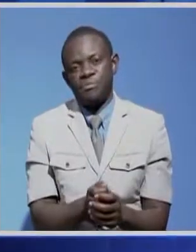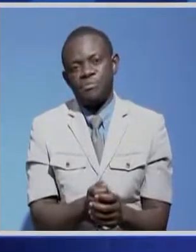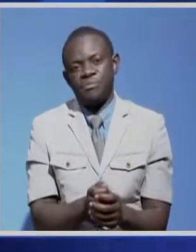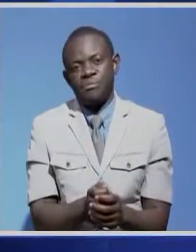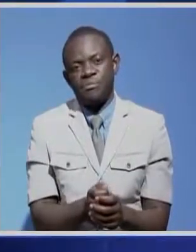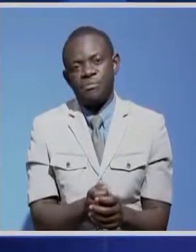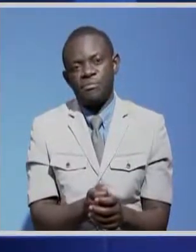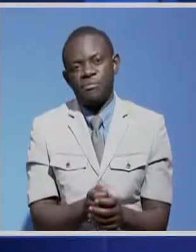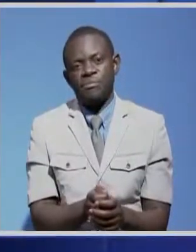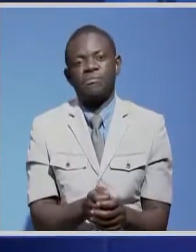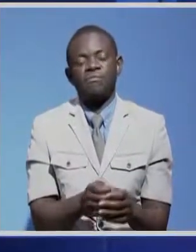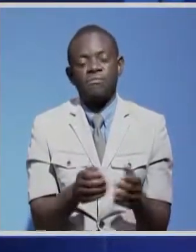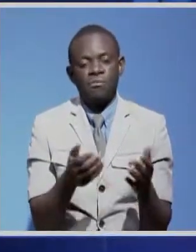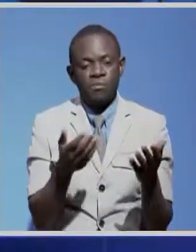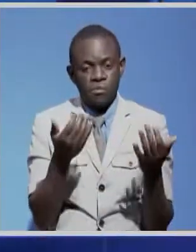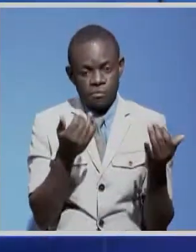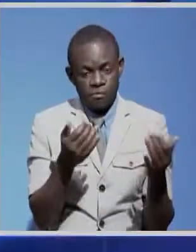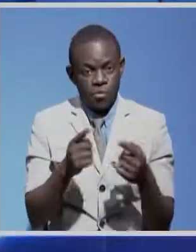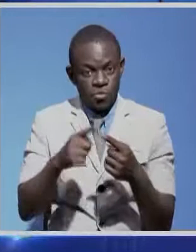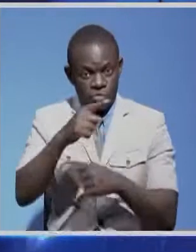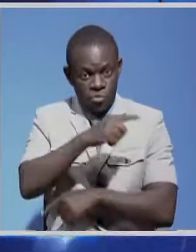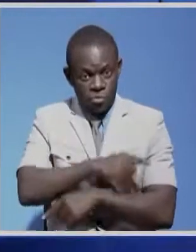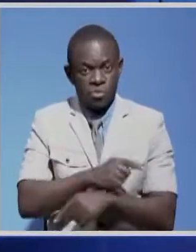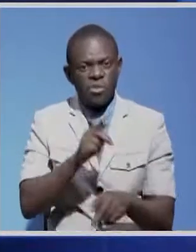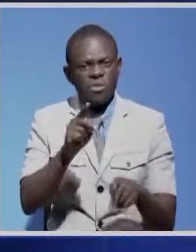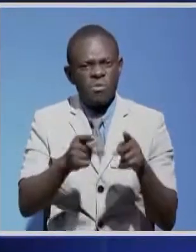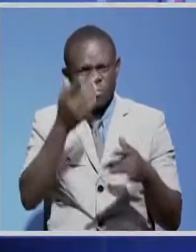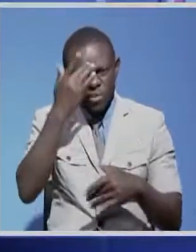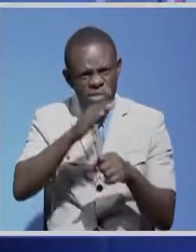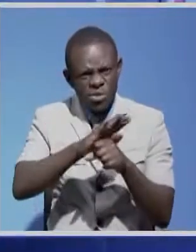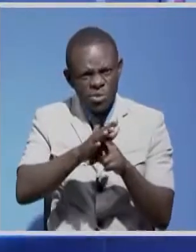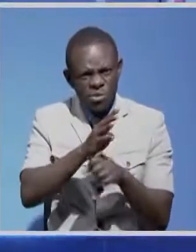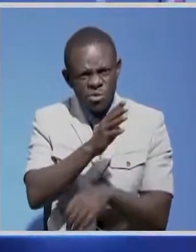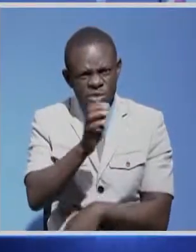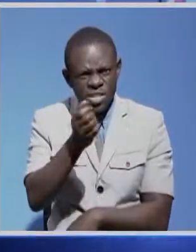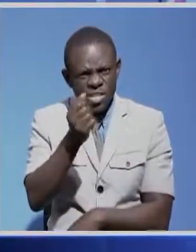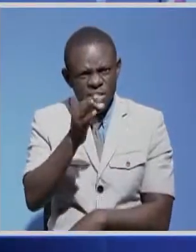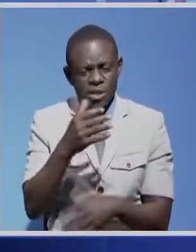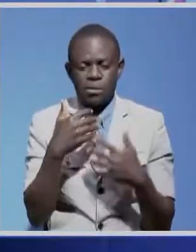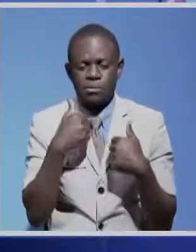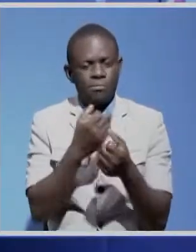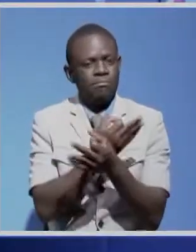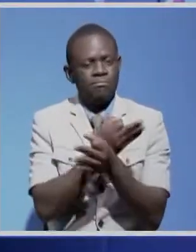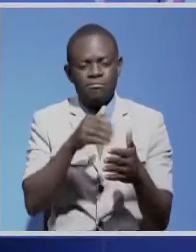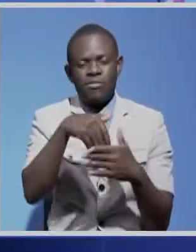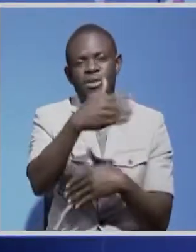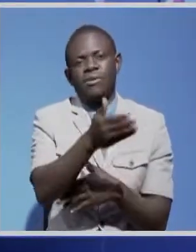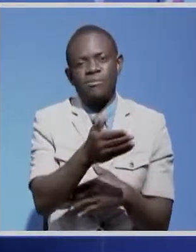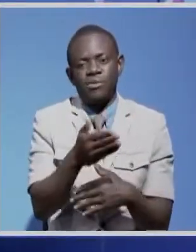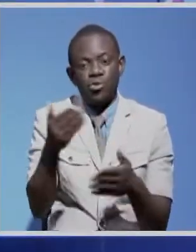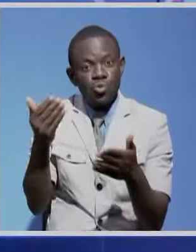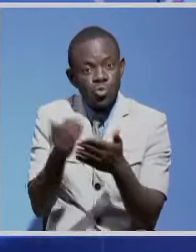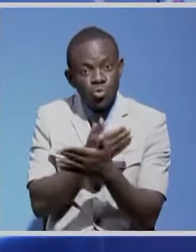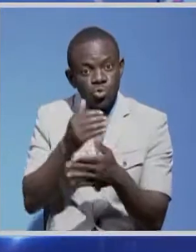465 COVID-19 patients have been discharged, with the country recording 71 new cases out of the 206